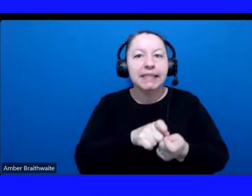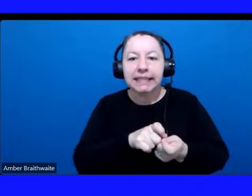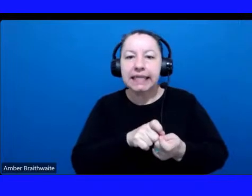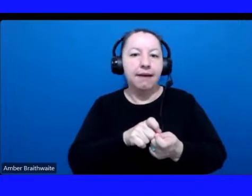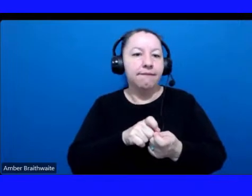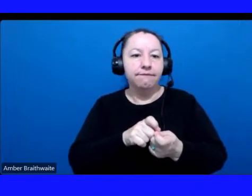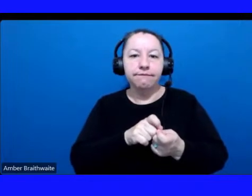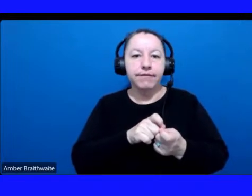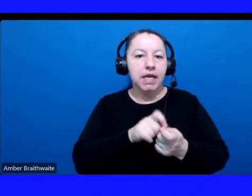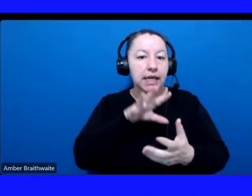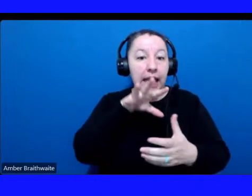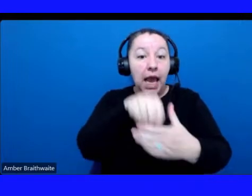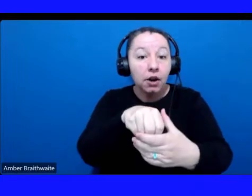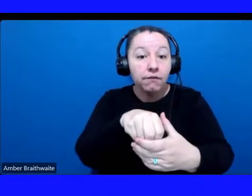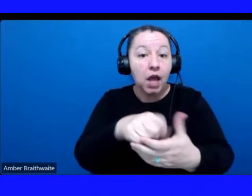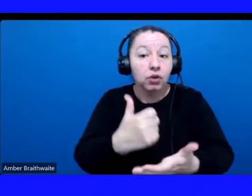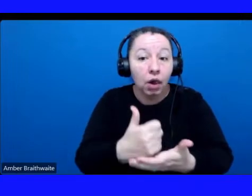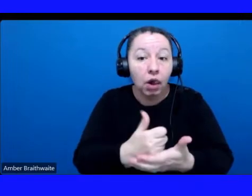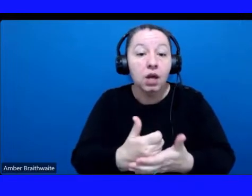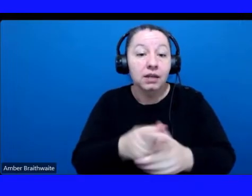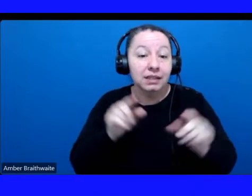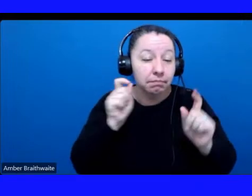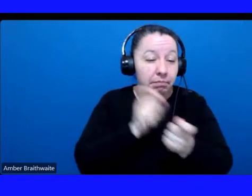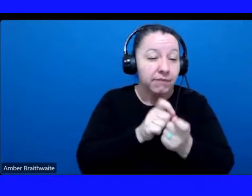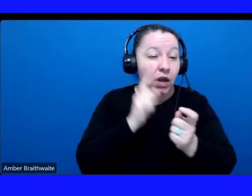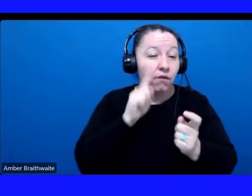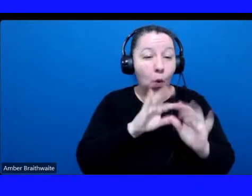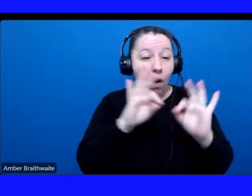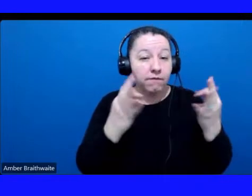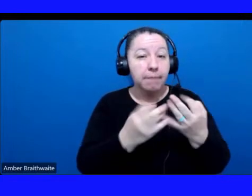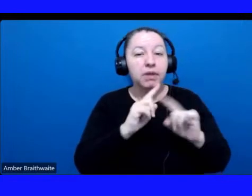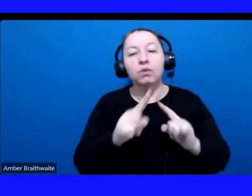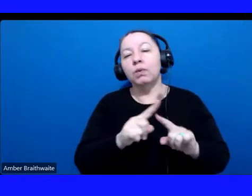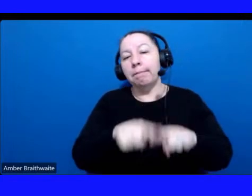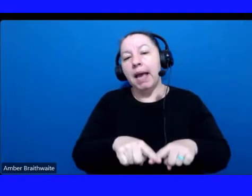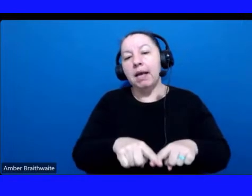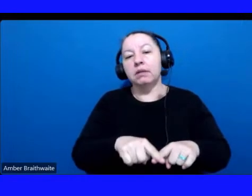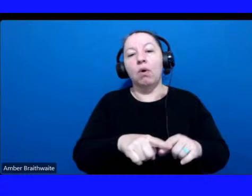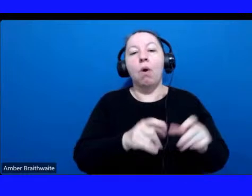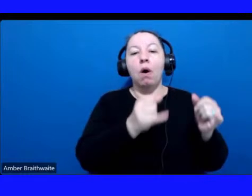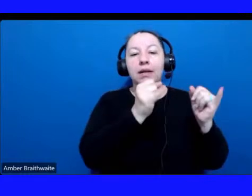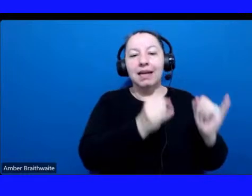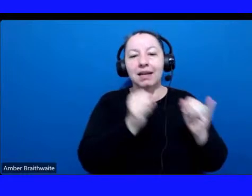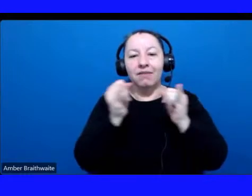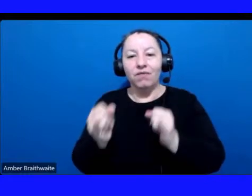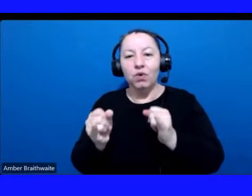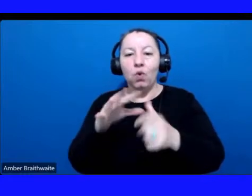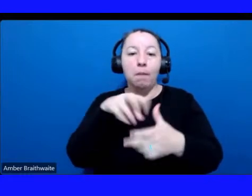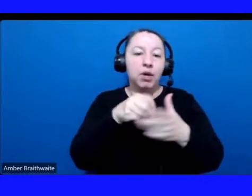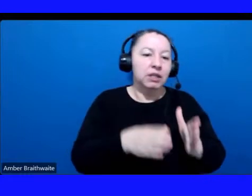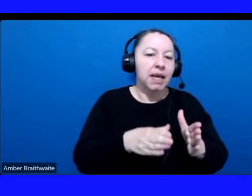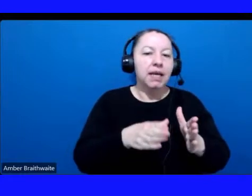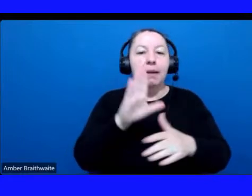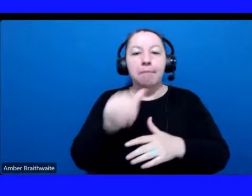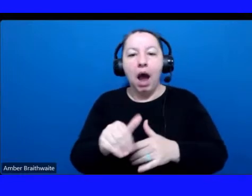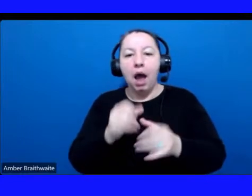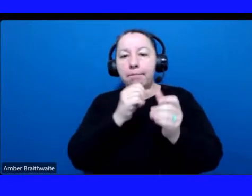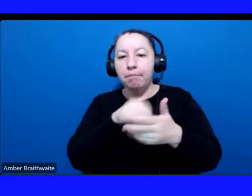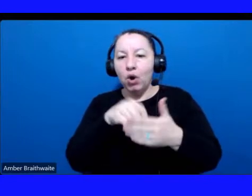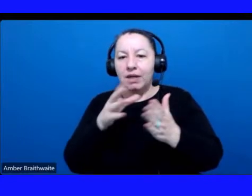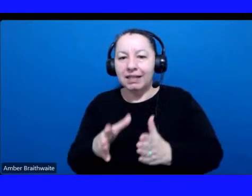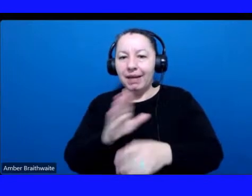in 2018? And how long is the settlement in effect? How long will we be running the